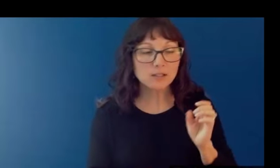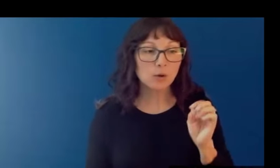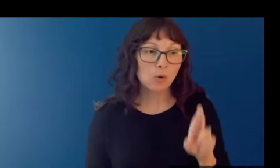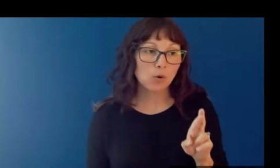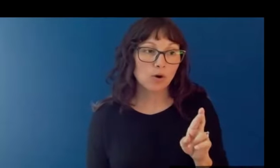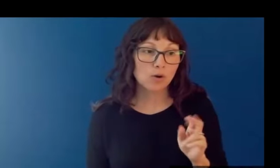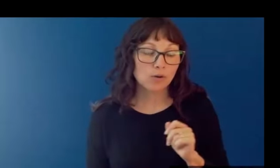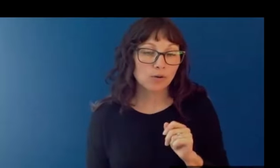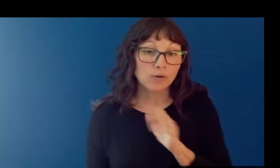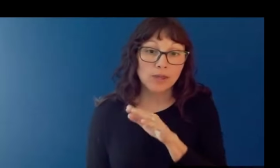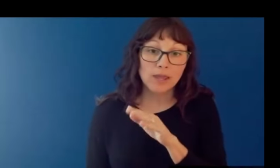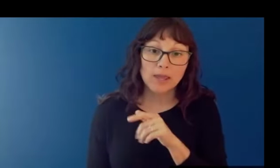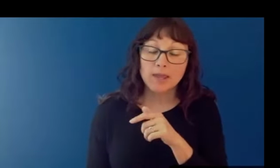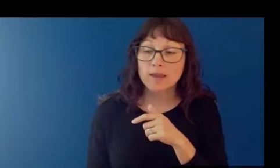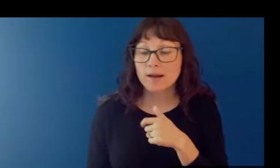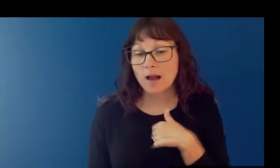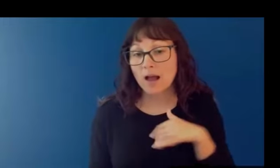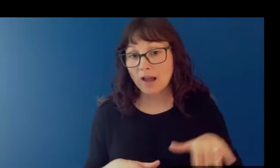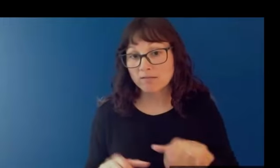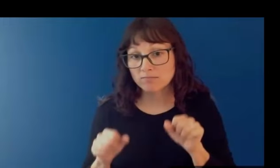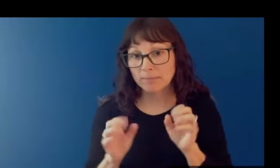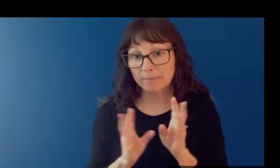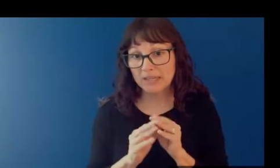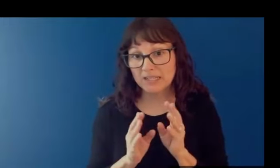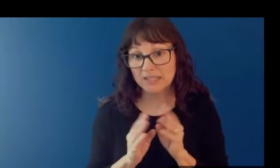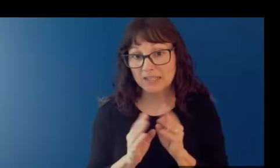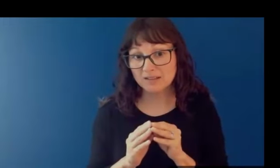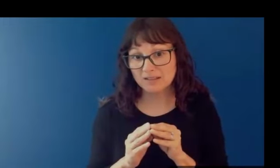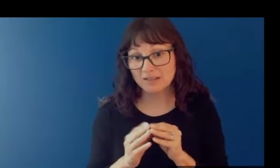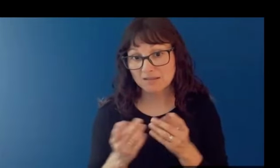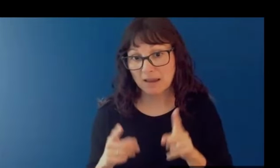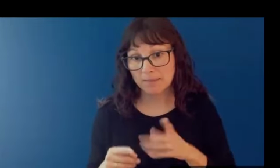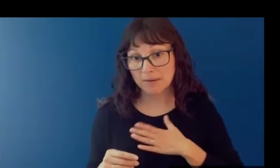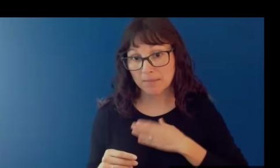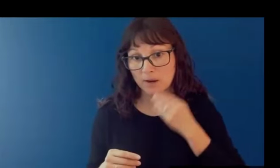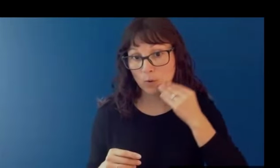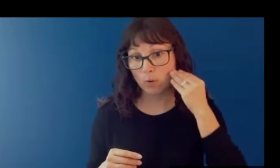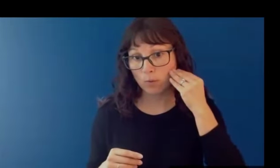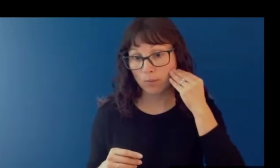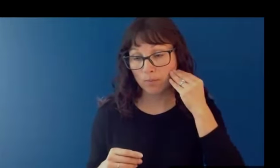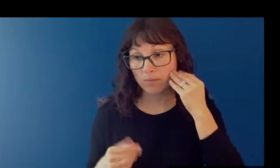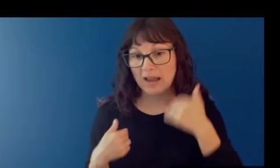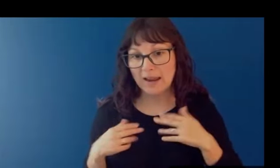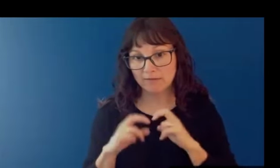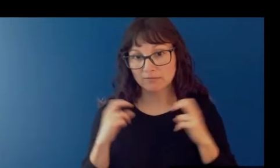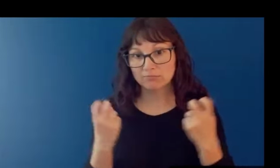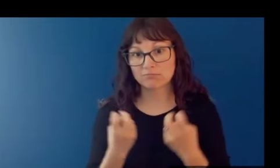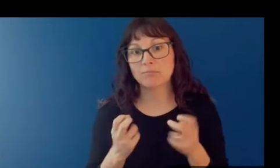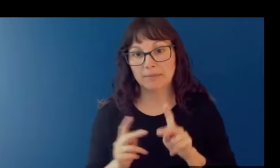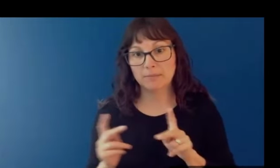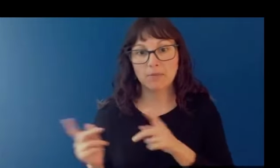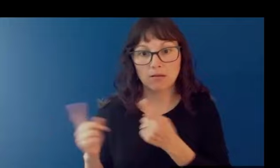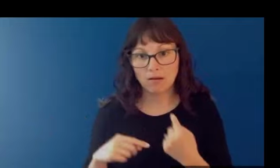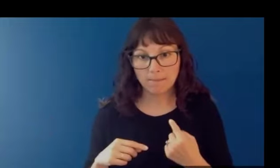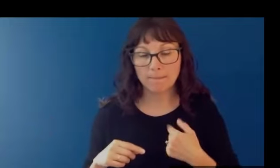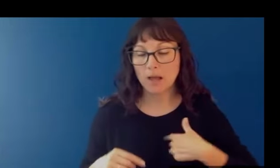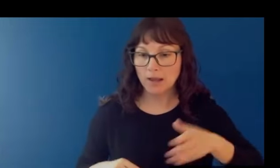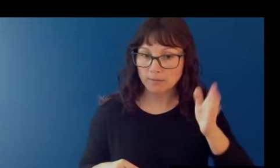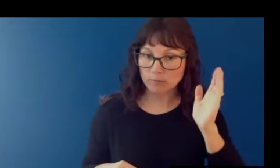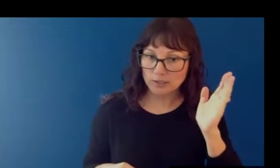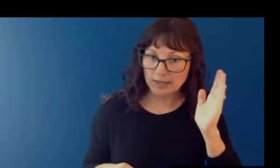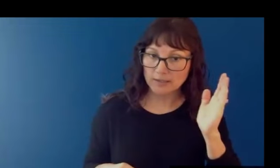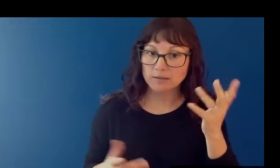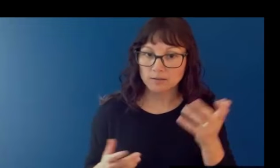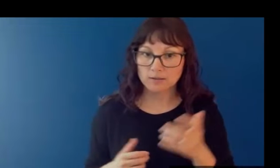Or, hey, I hold meetings in my home where I have a group of people come and I do